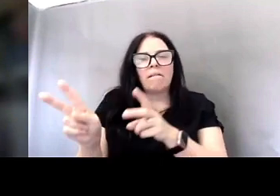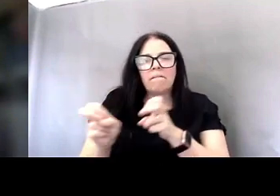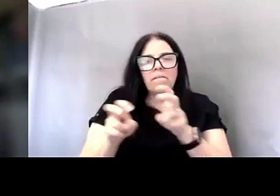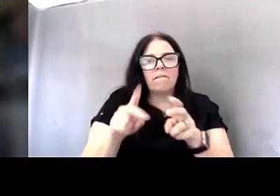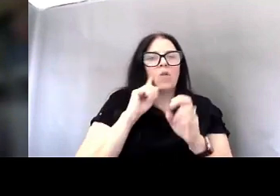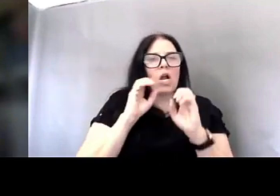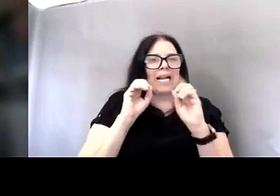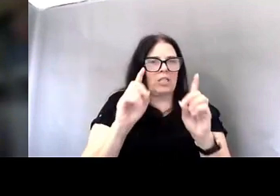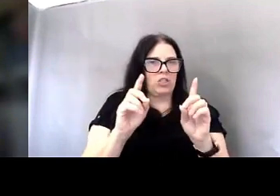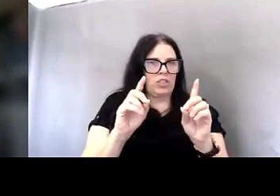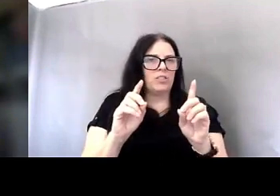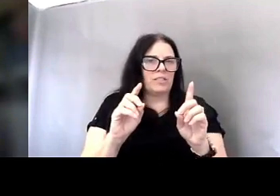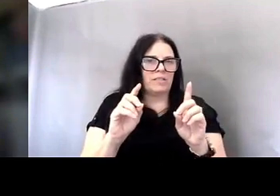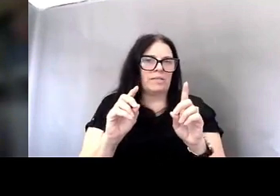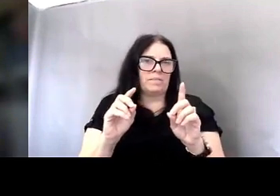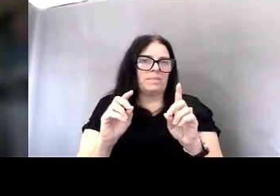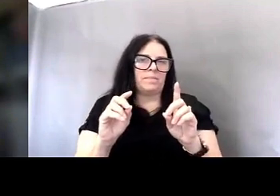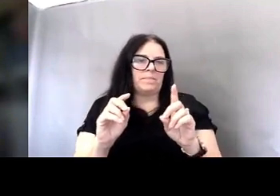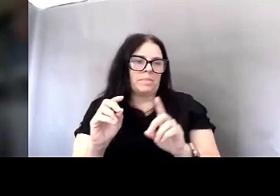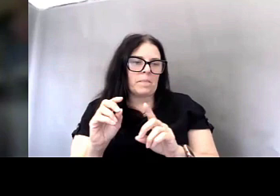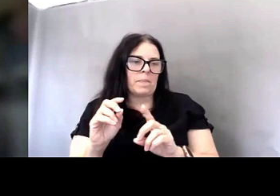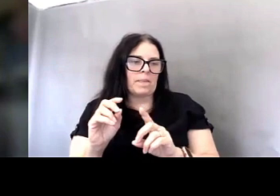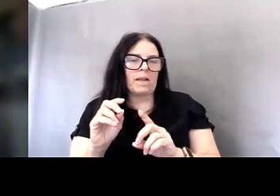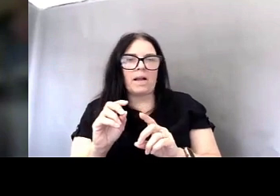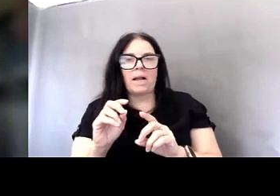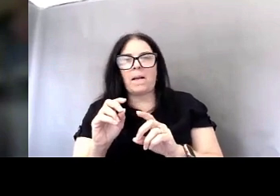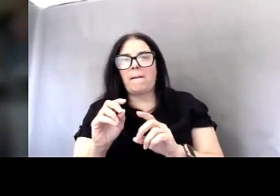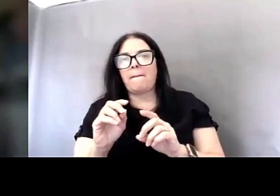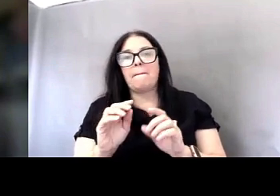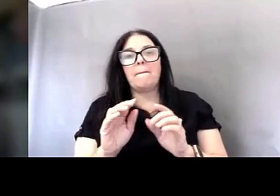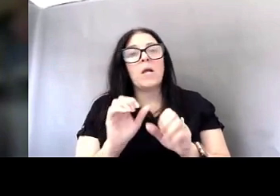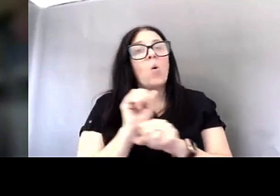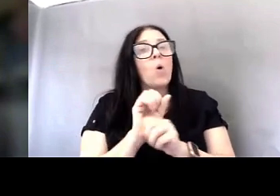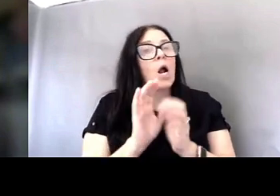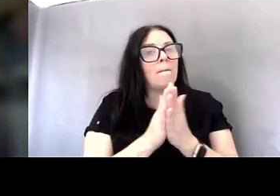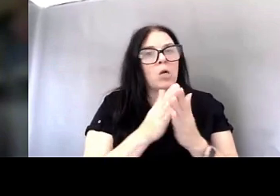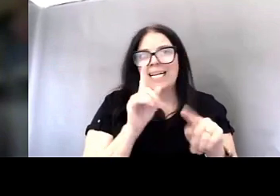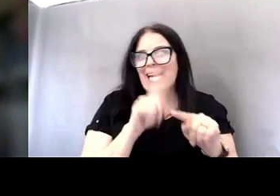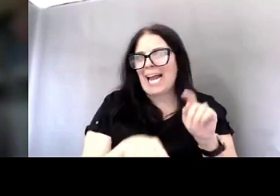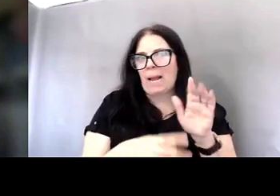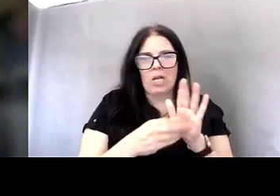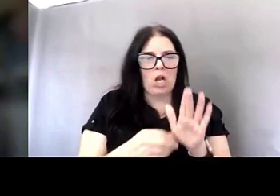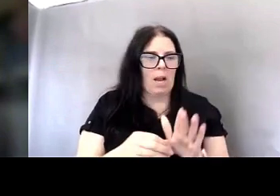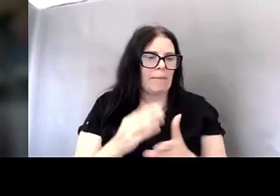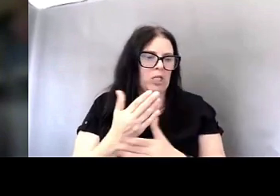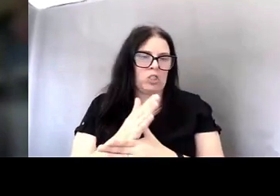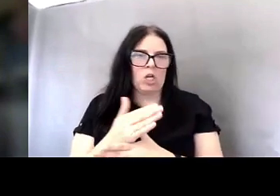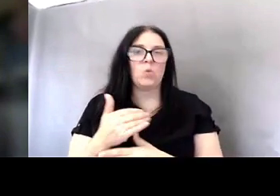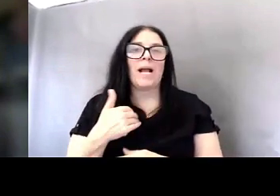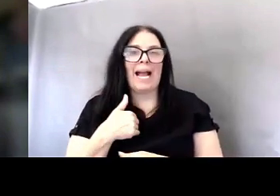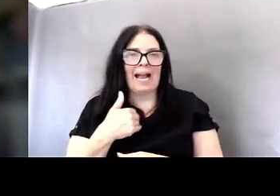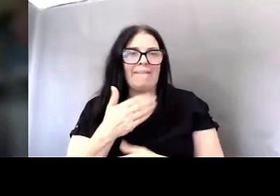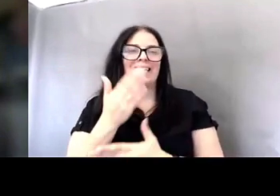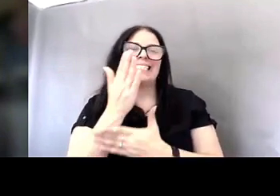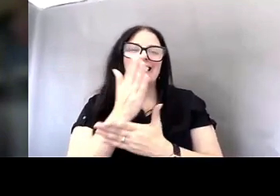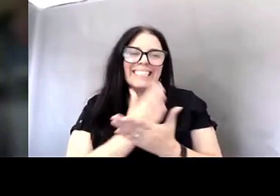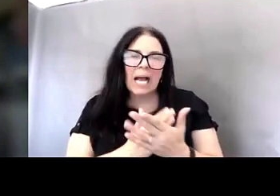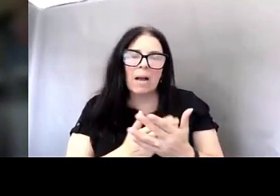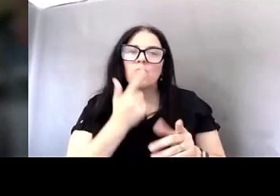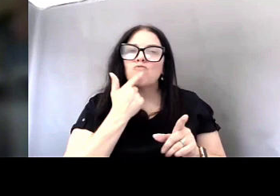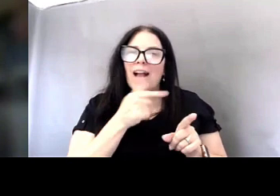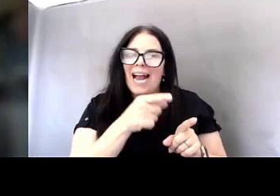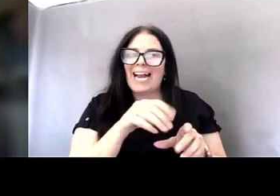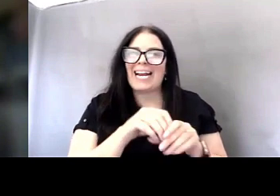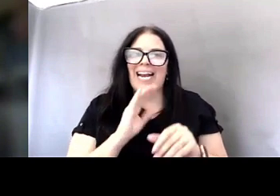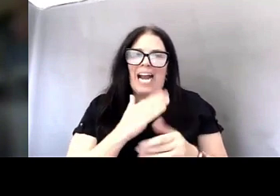that excludes workbooks, which can't be copied or shared. So we have a few of those in the